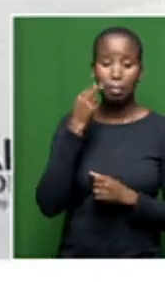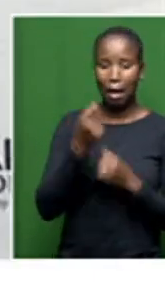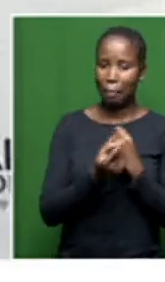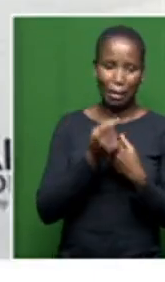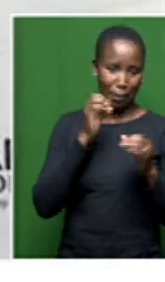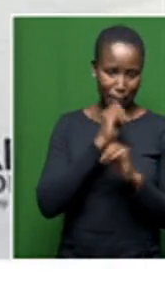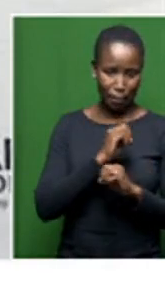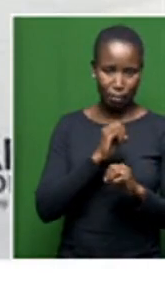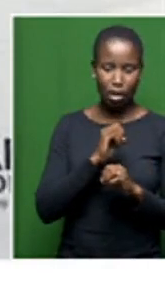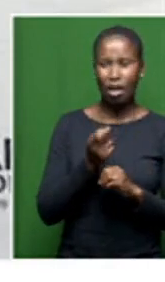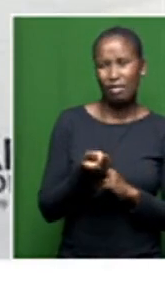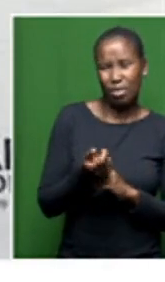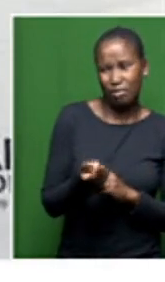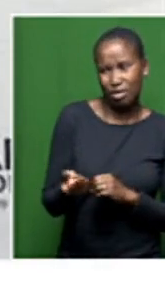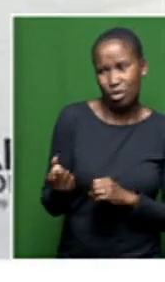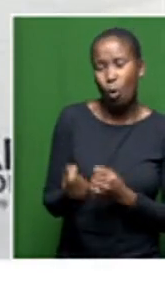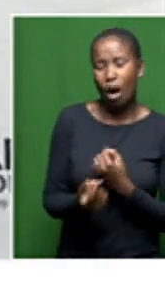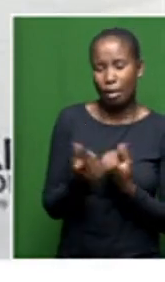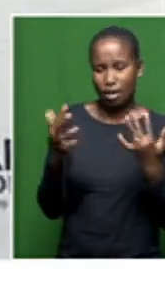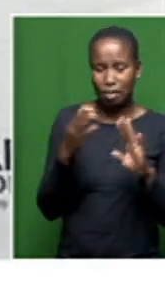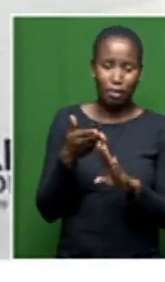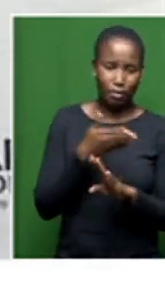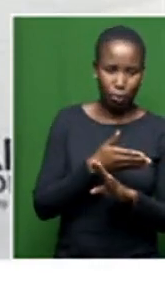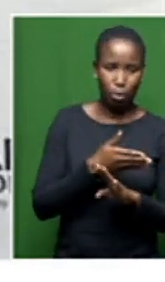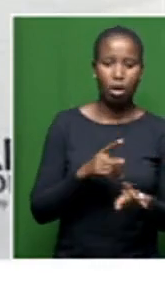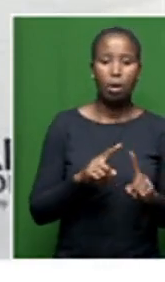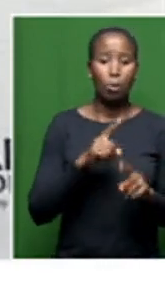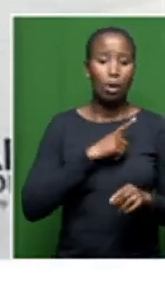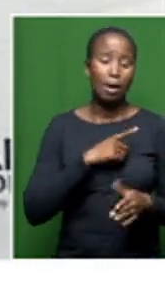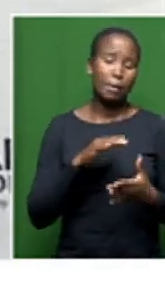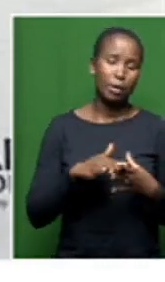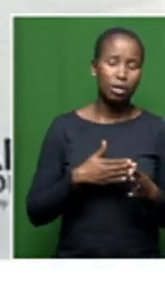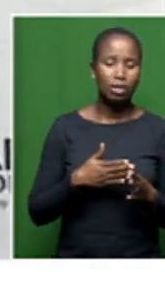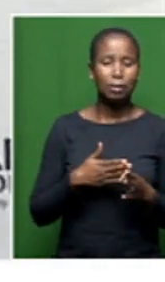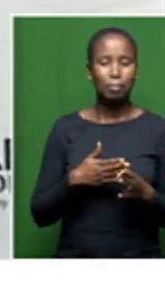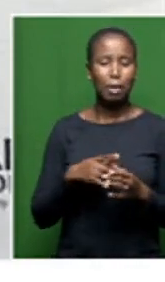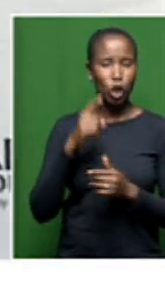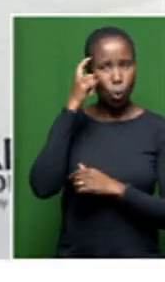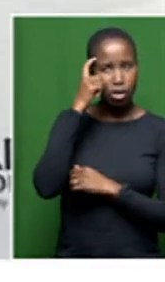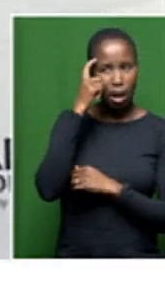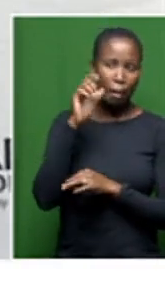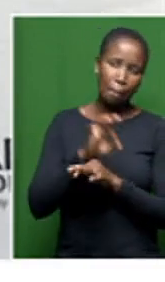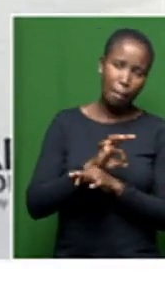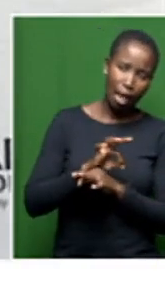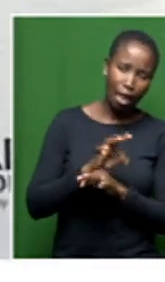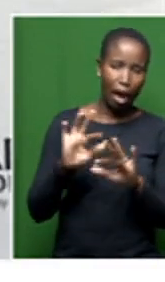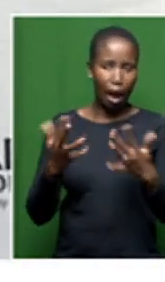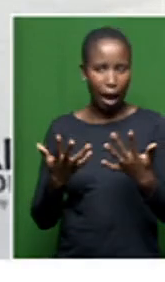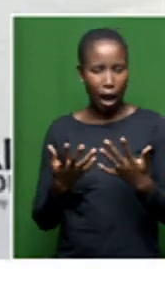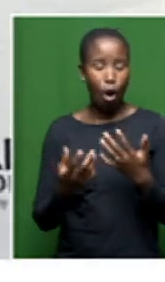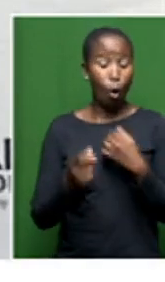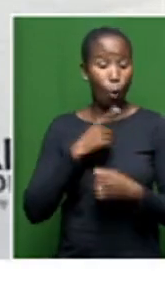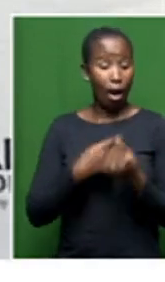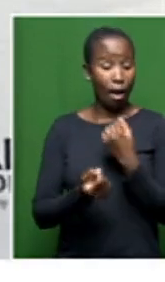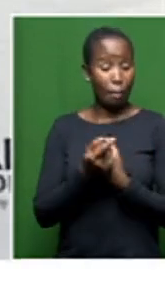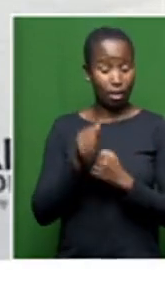few in November before that. Because of various considerations, mostly related to the pandemic.